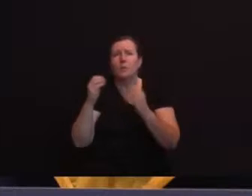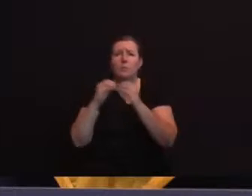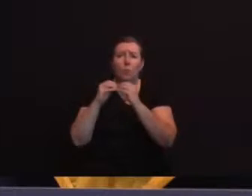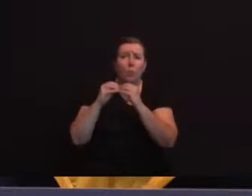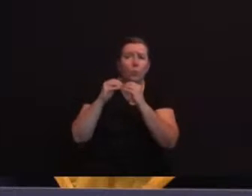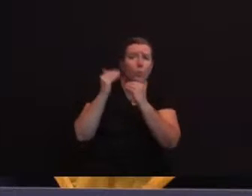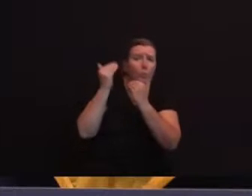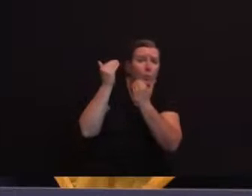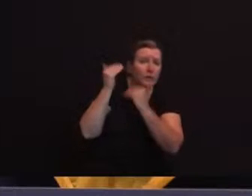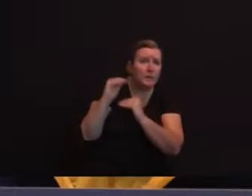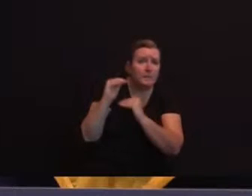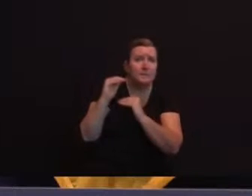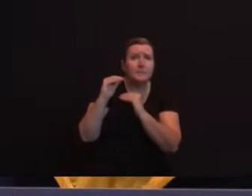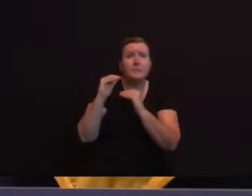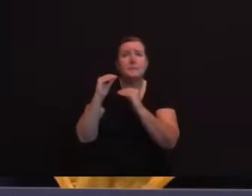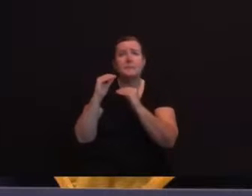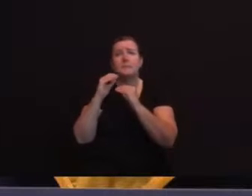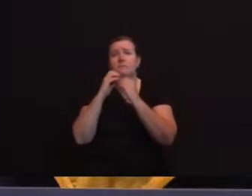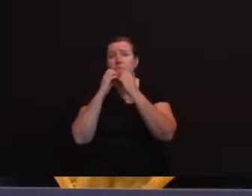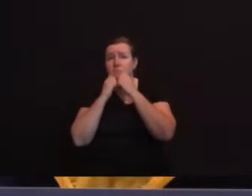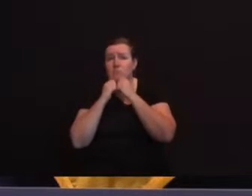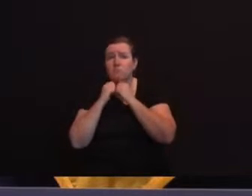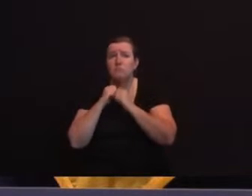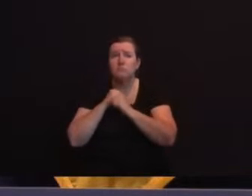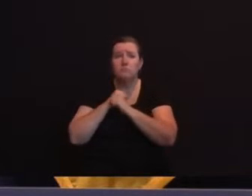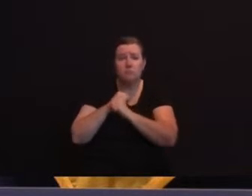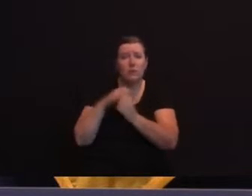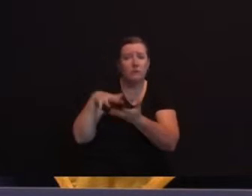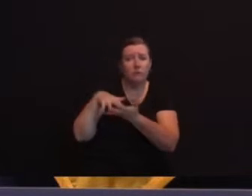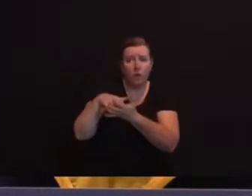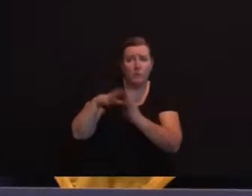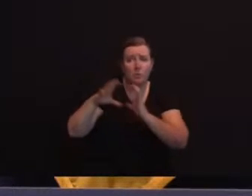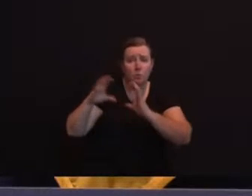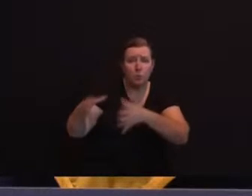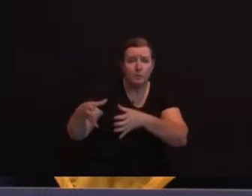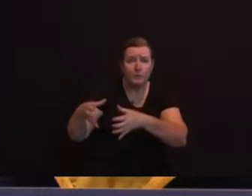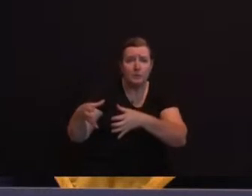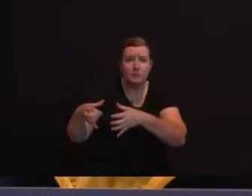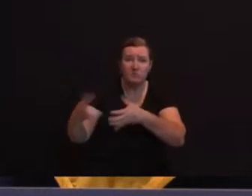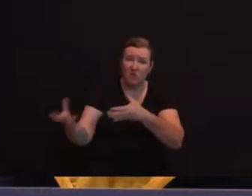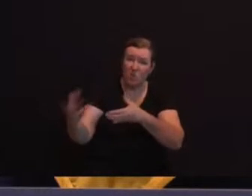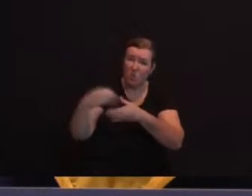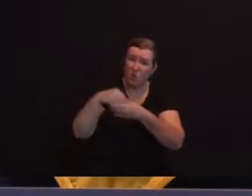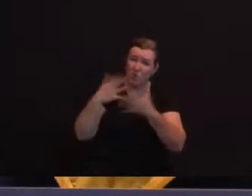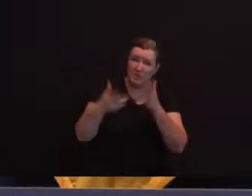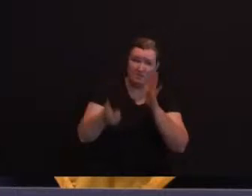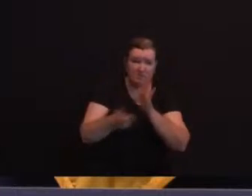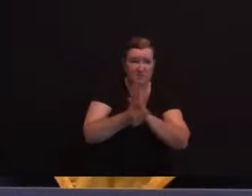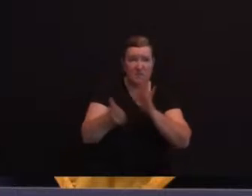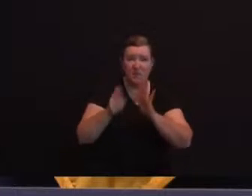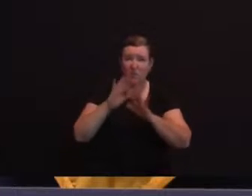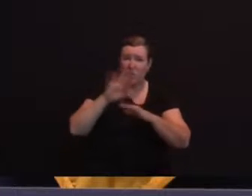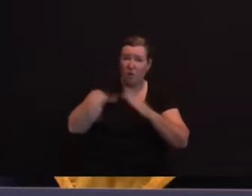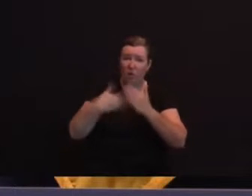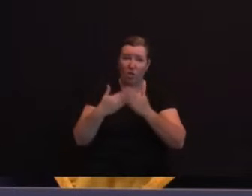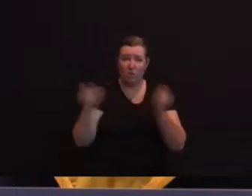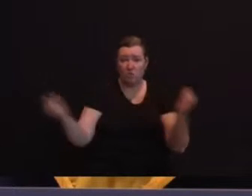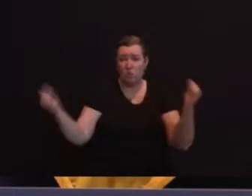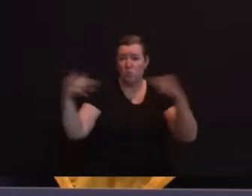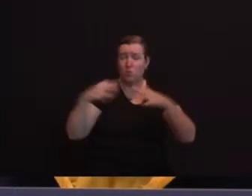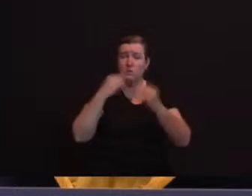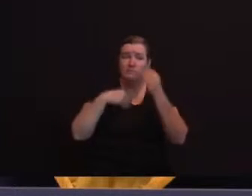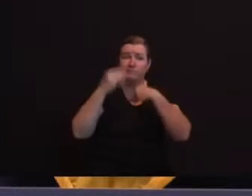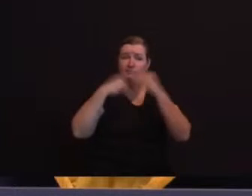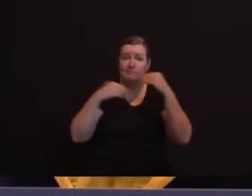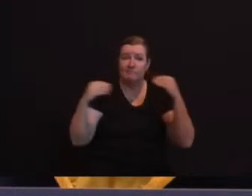is our most vulnerable population, including perhaps banning all communal dining and any other activities